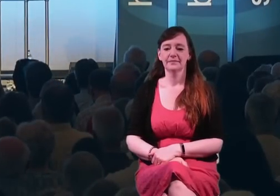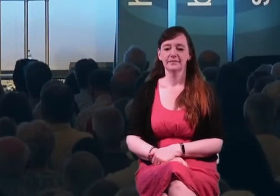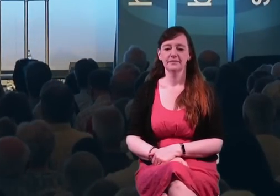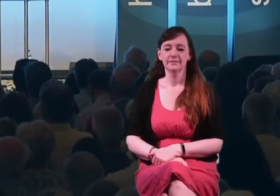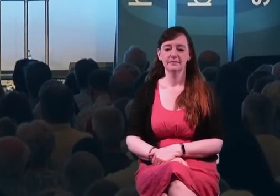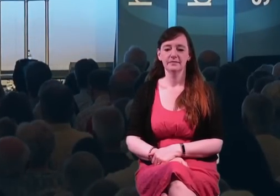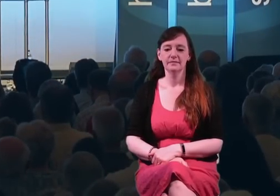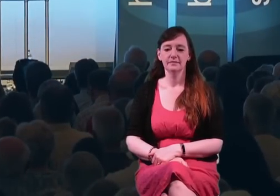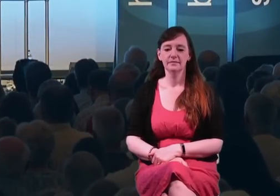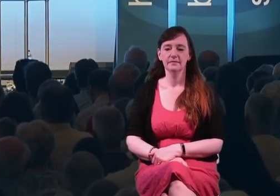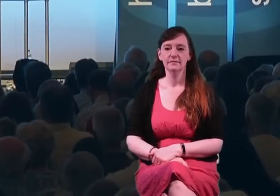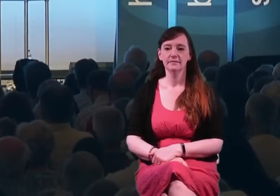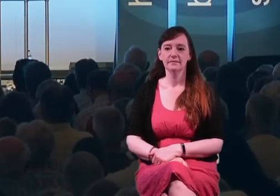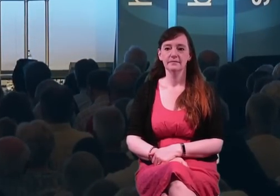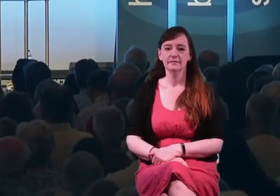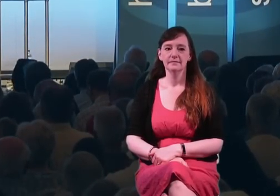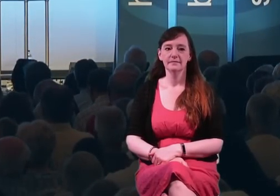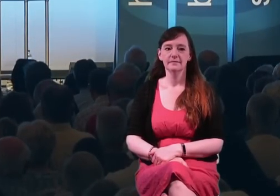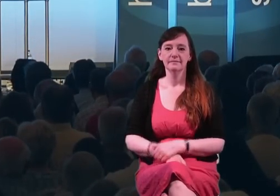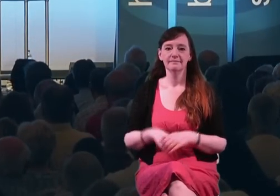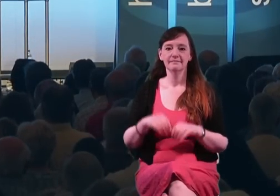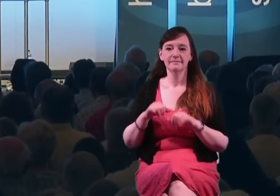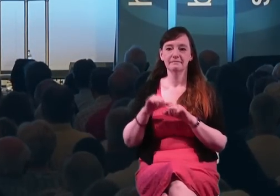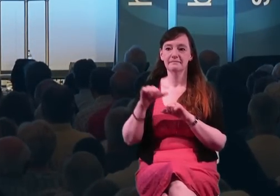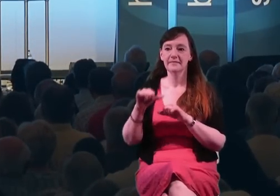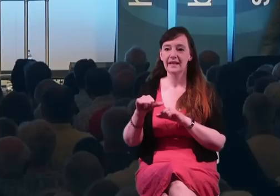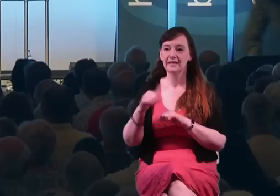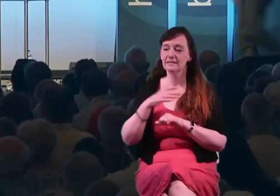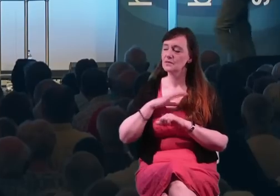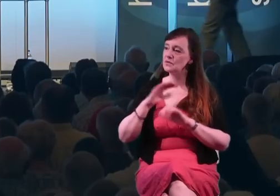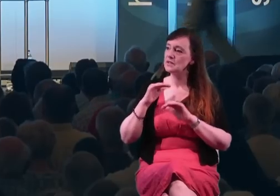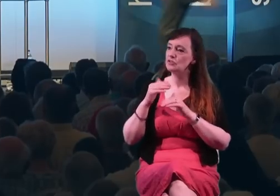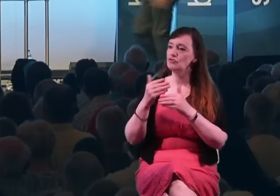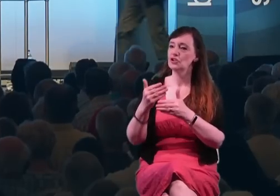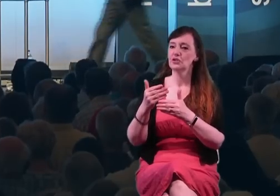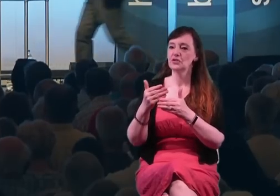I want to introduce our Bible reader to you now.